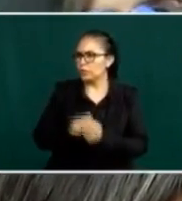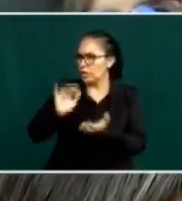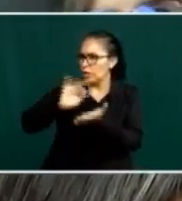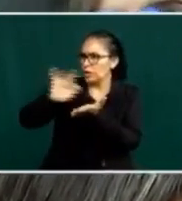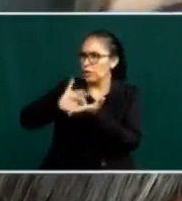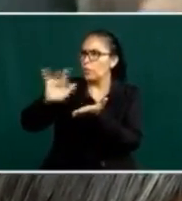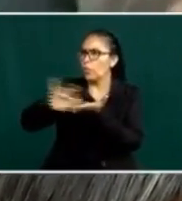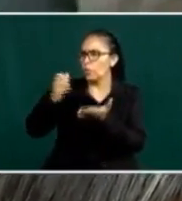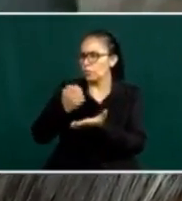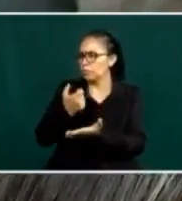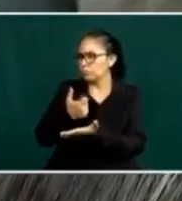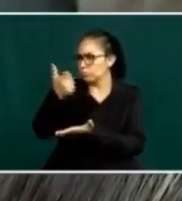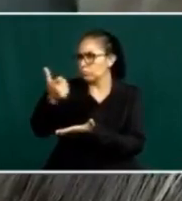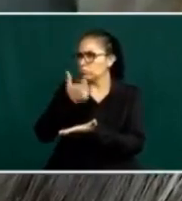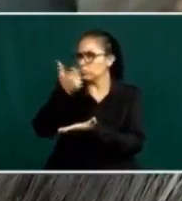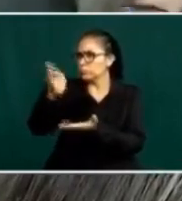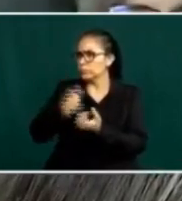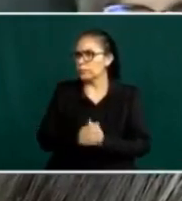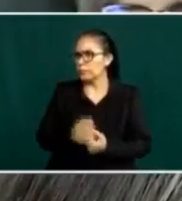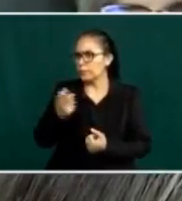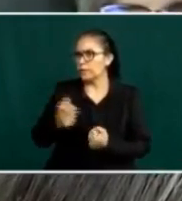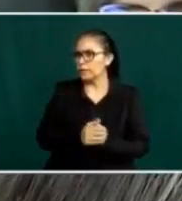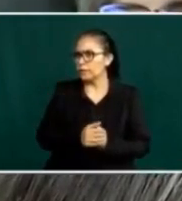to give him protection to attend him.